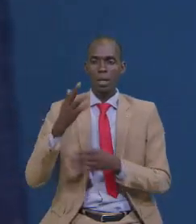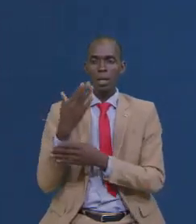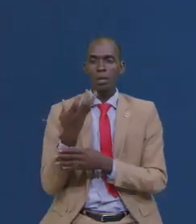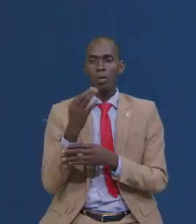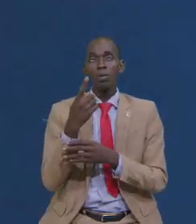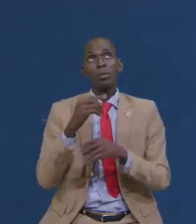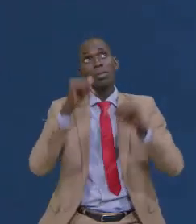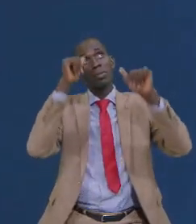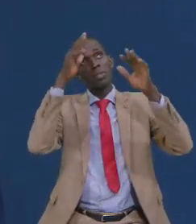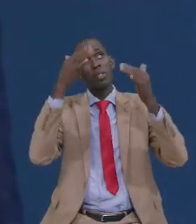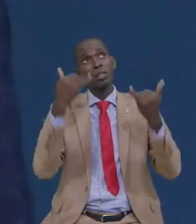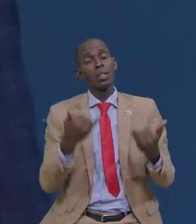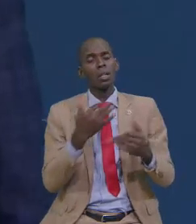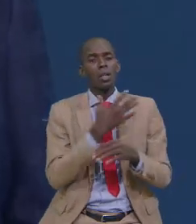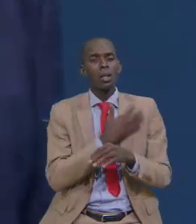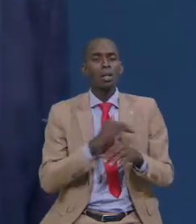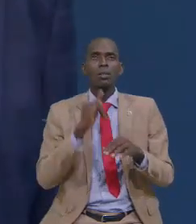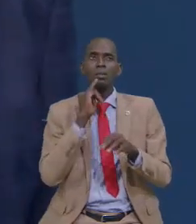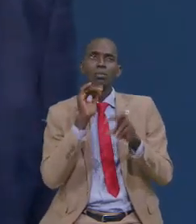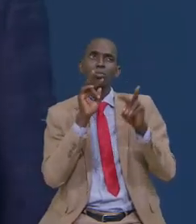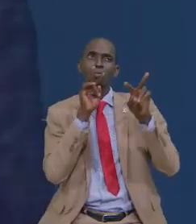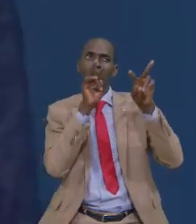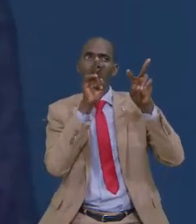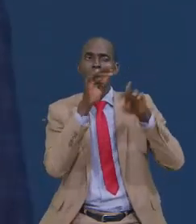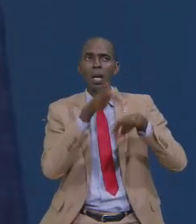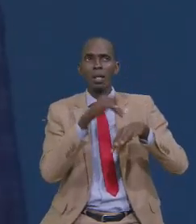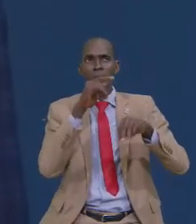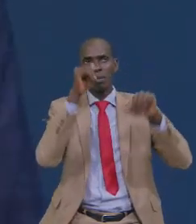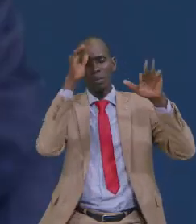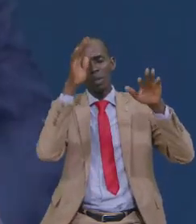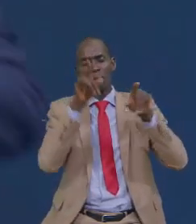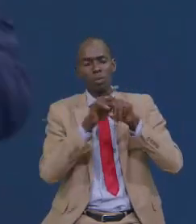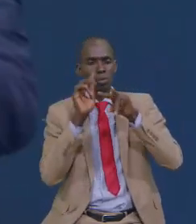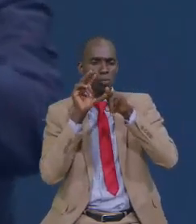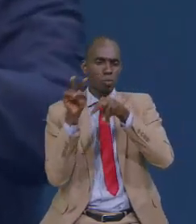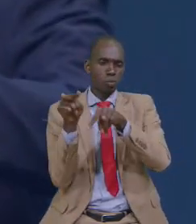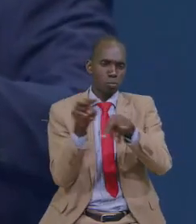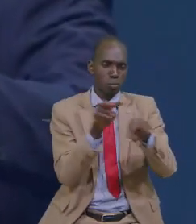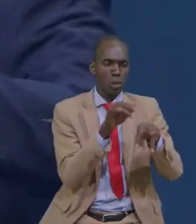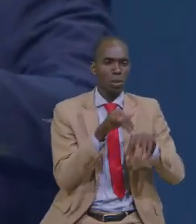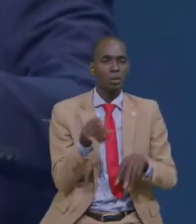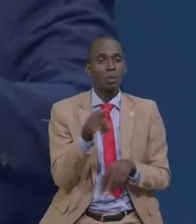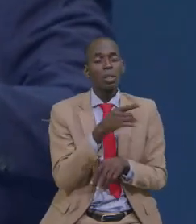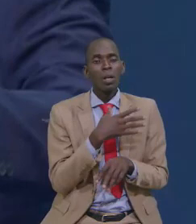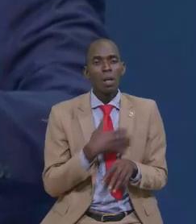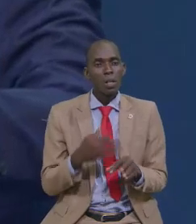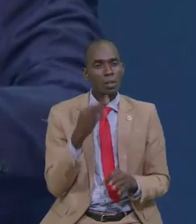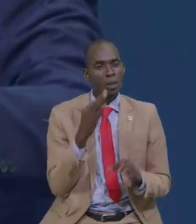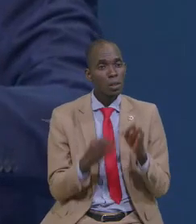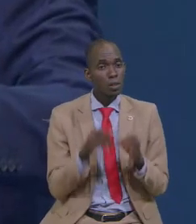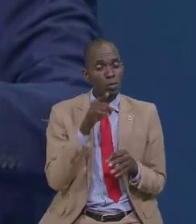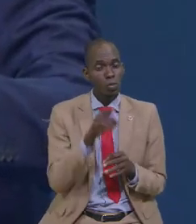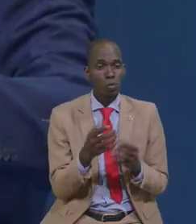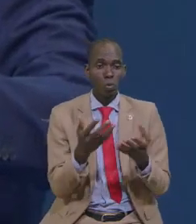and he's looking at the face of the Father, and he's also looking at you. And if you want what he